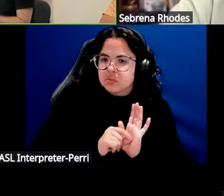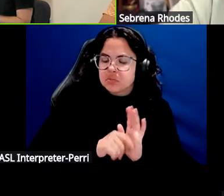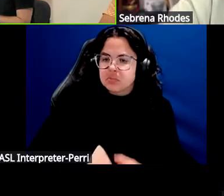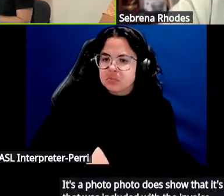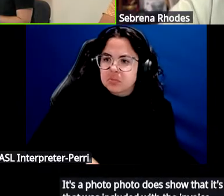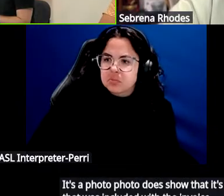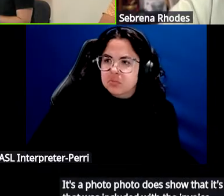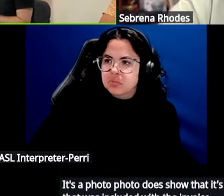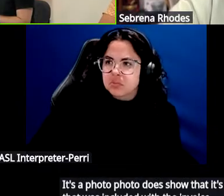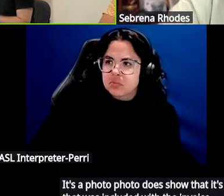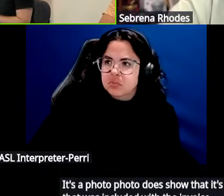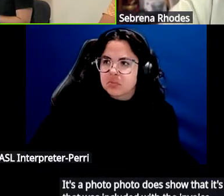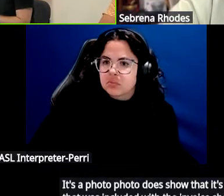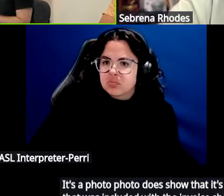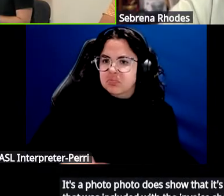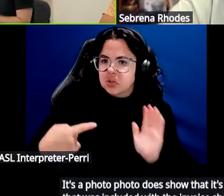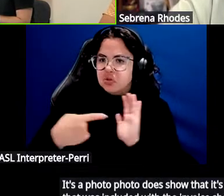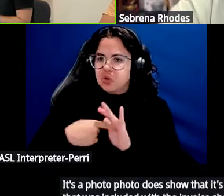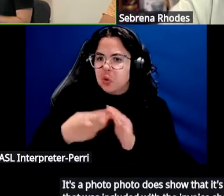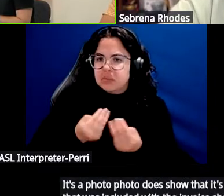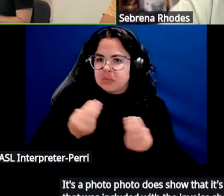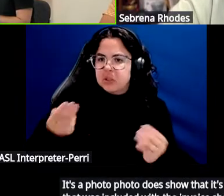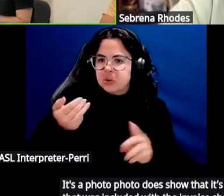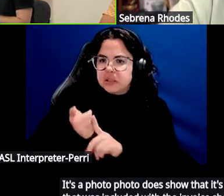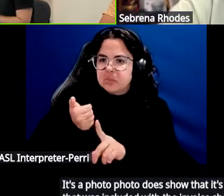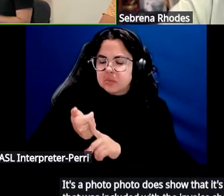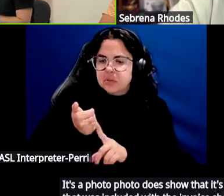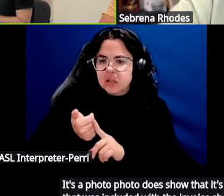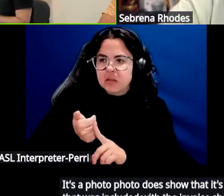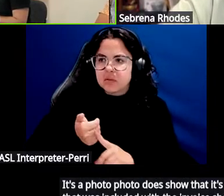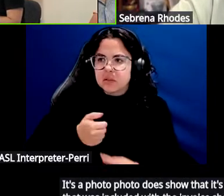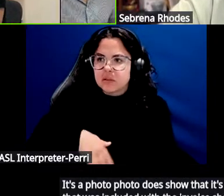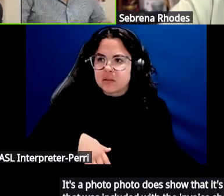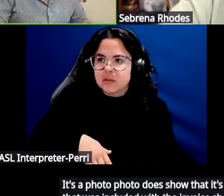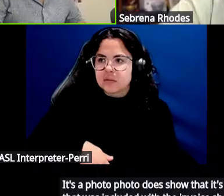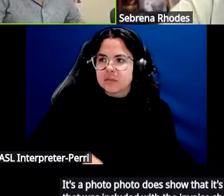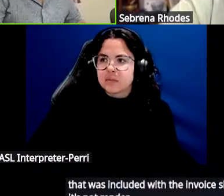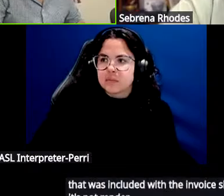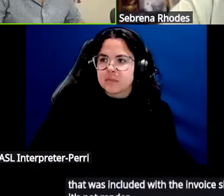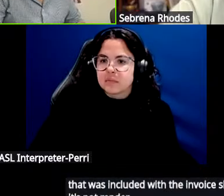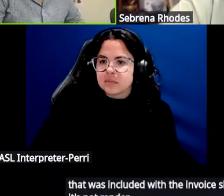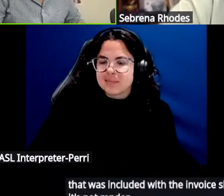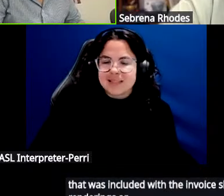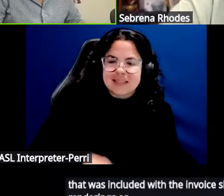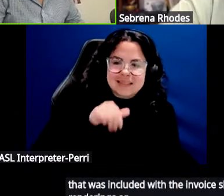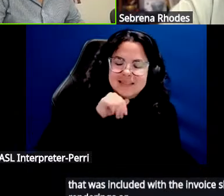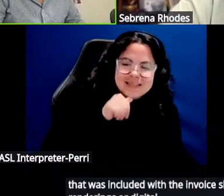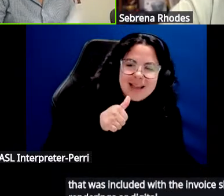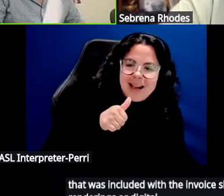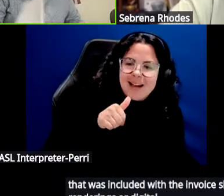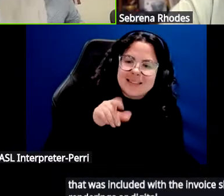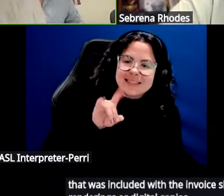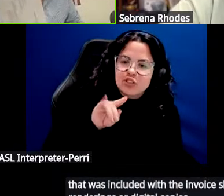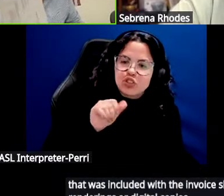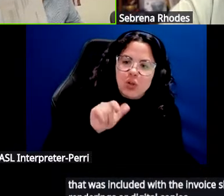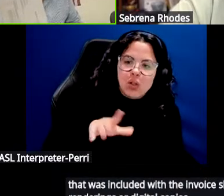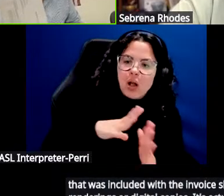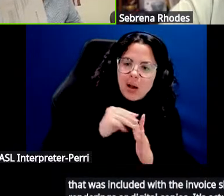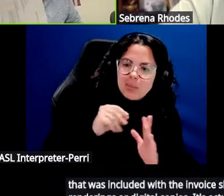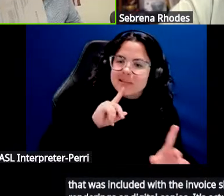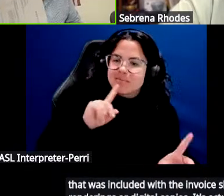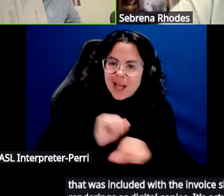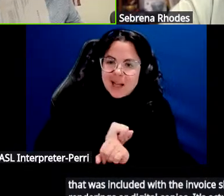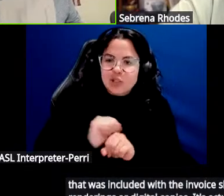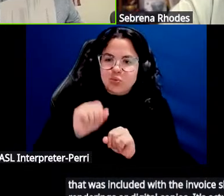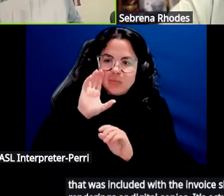invoice showing the materials themselves. It's not renderings Yeah. or digital copies. It's actual photos of the